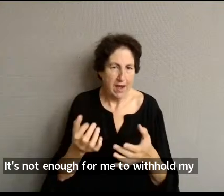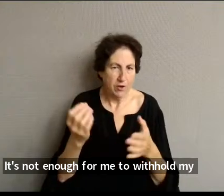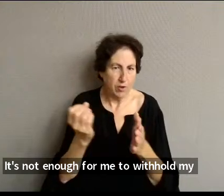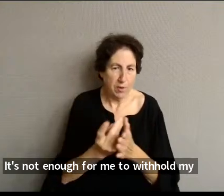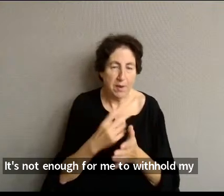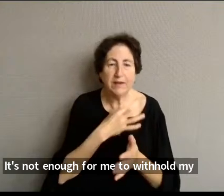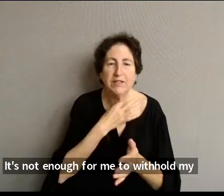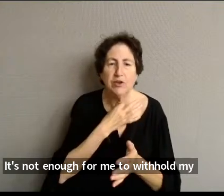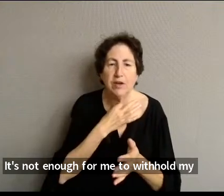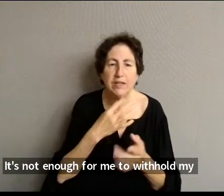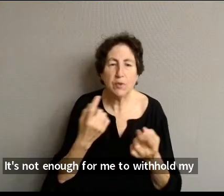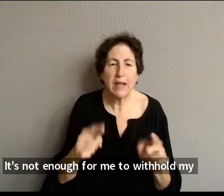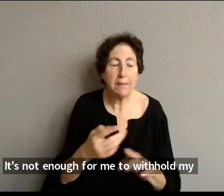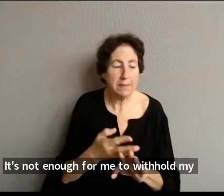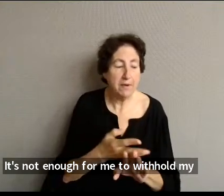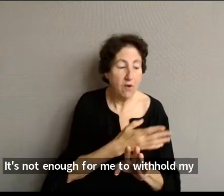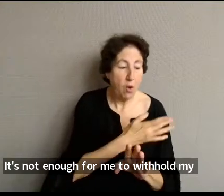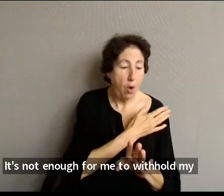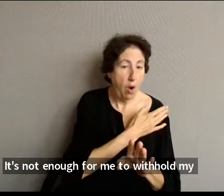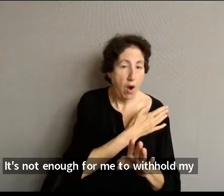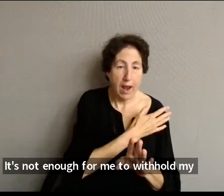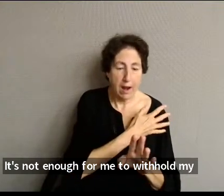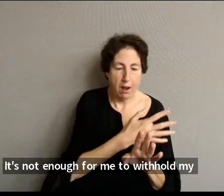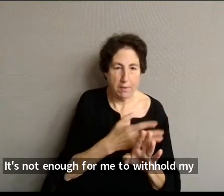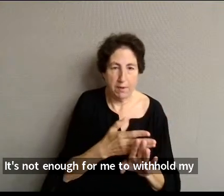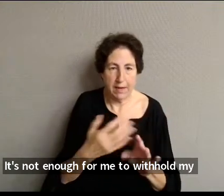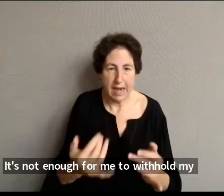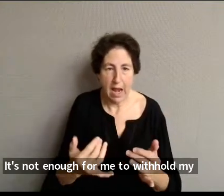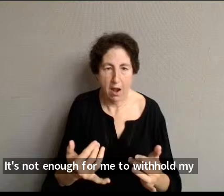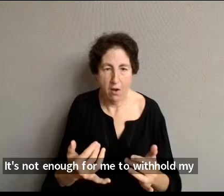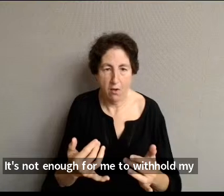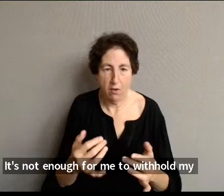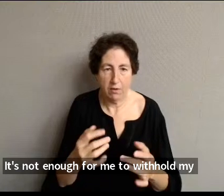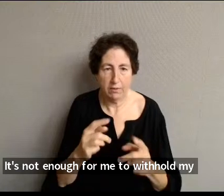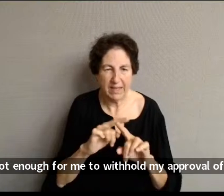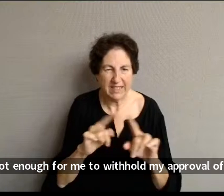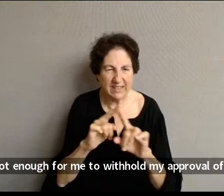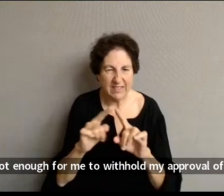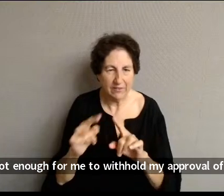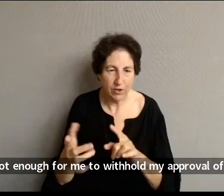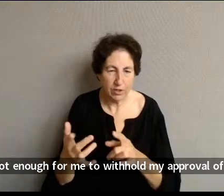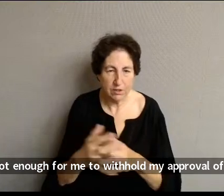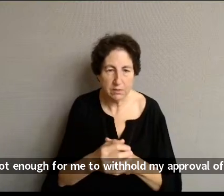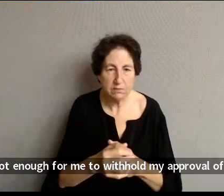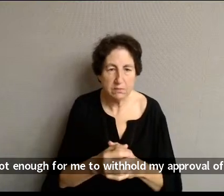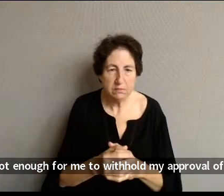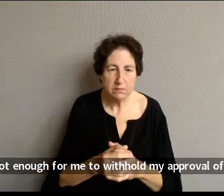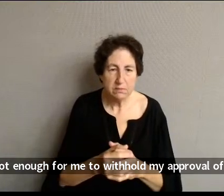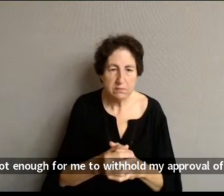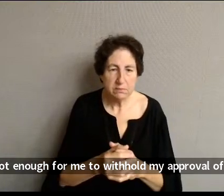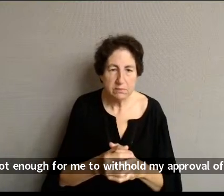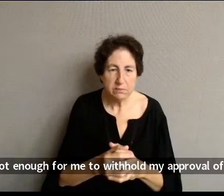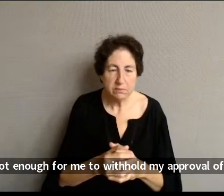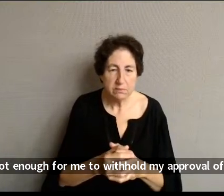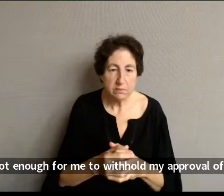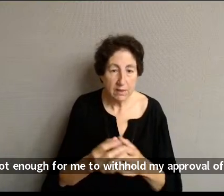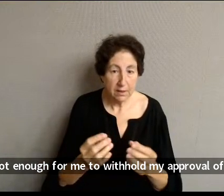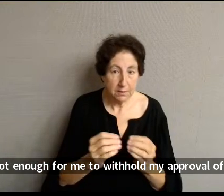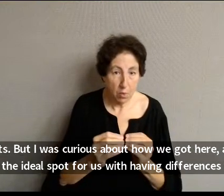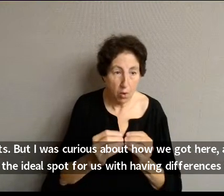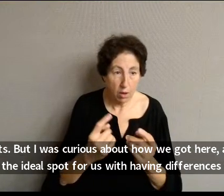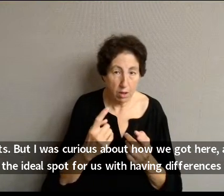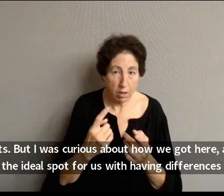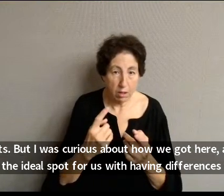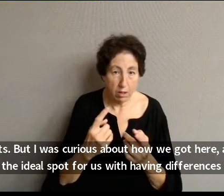here and if this is the ideal spot for us. Okay. With having differences in the agreements. Yep. Any other questions